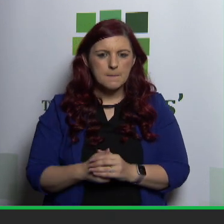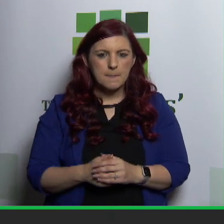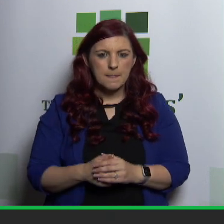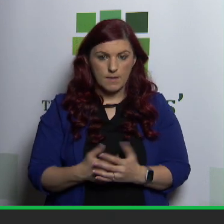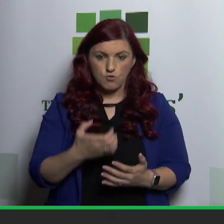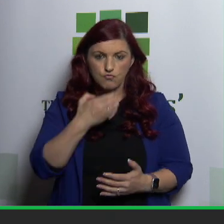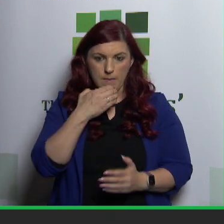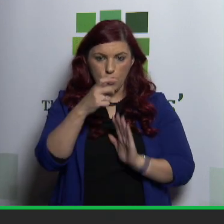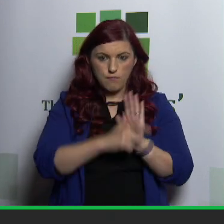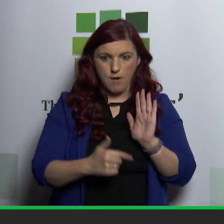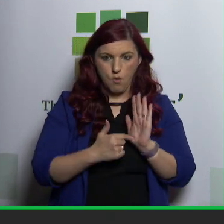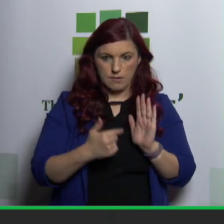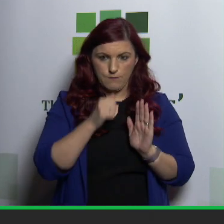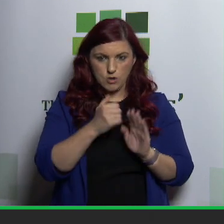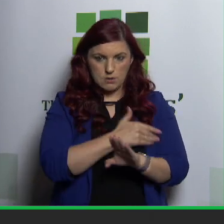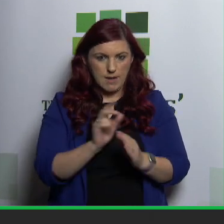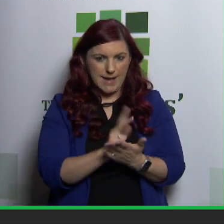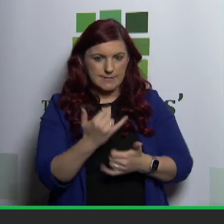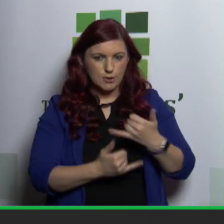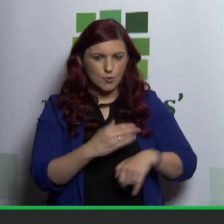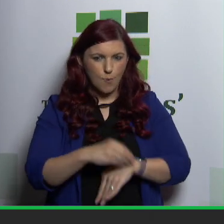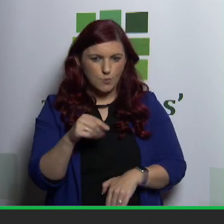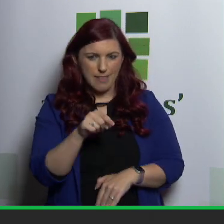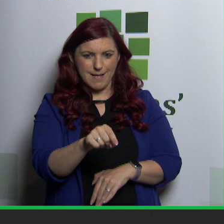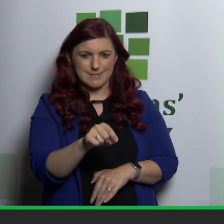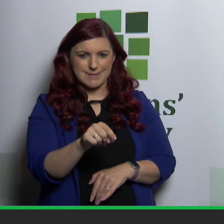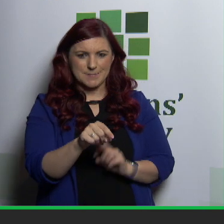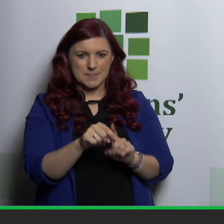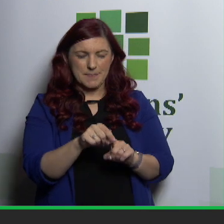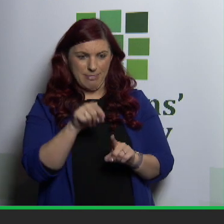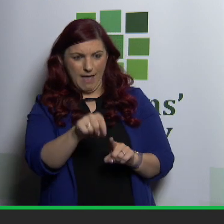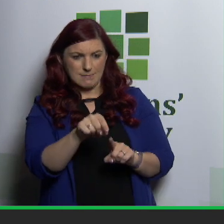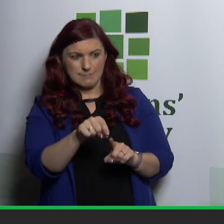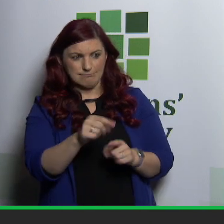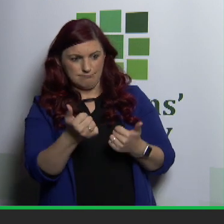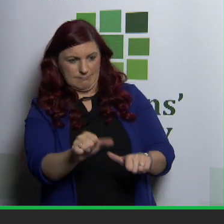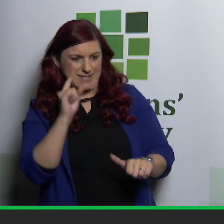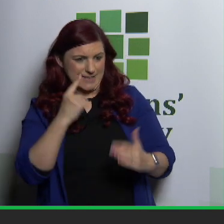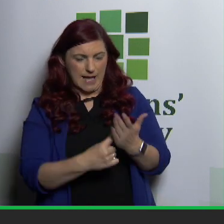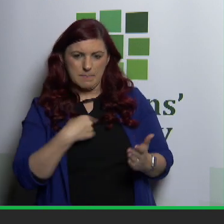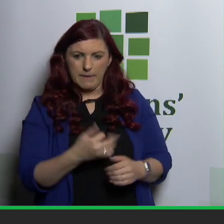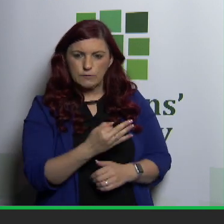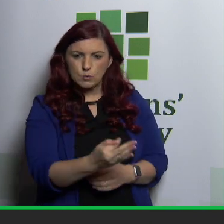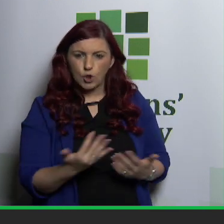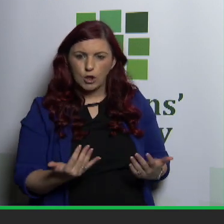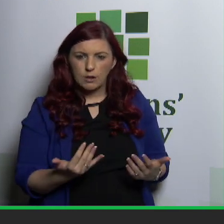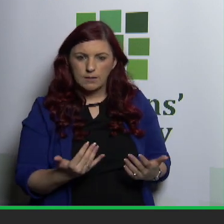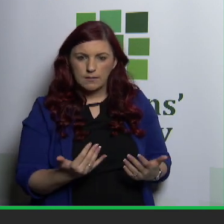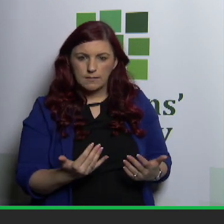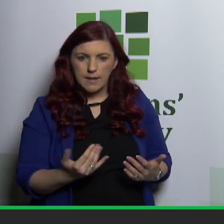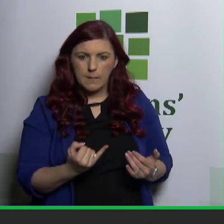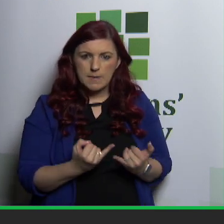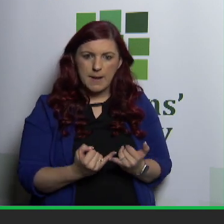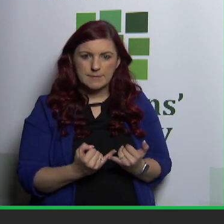criminal record from the age of 18, which, you know, kind of dictated the road I was going down. You know, it was kind of like